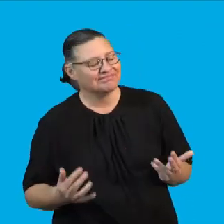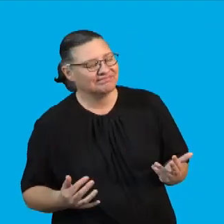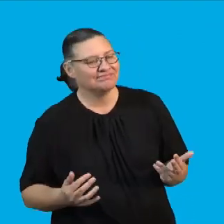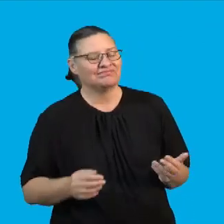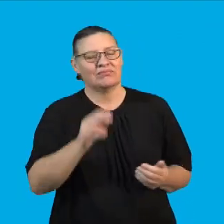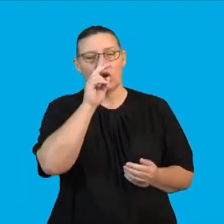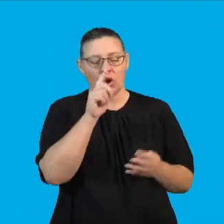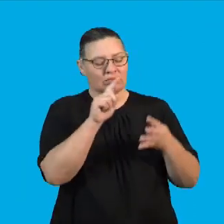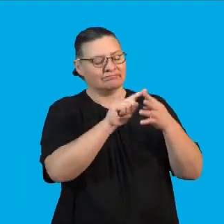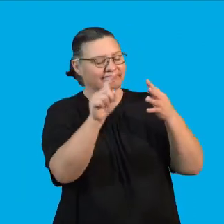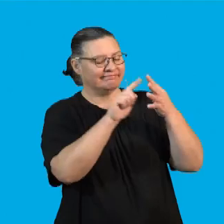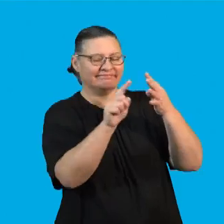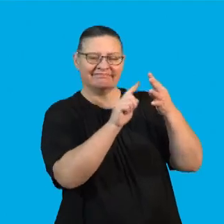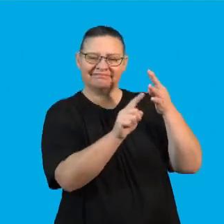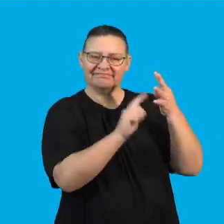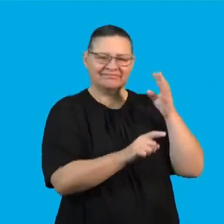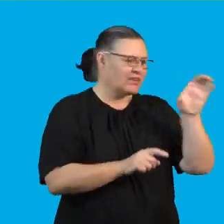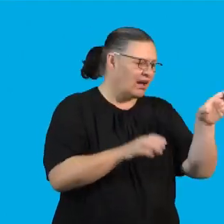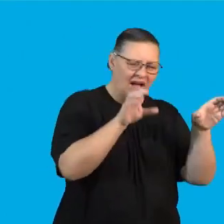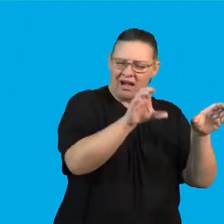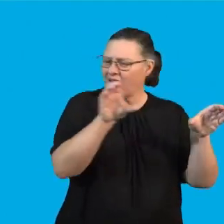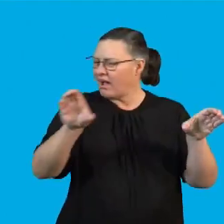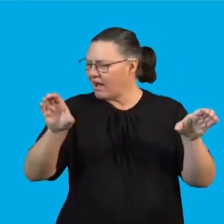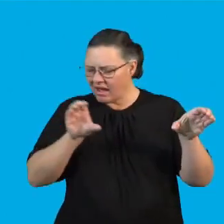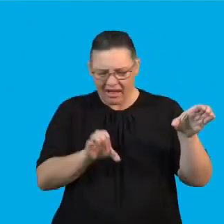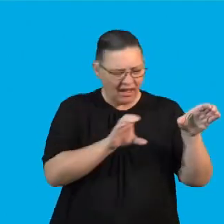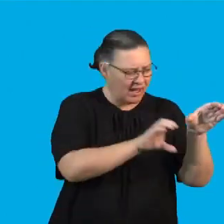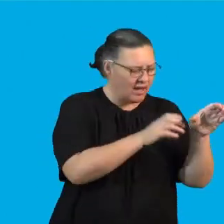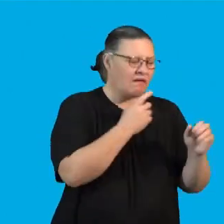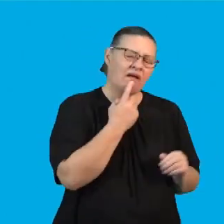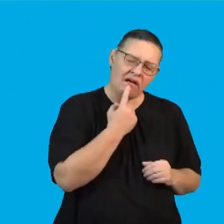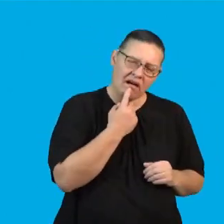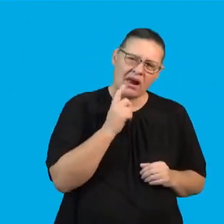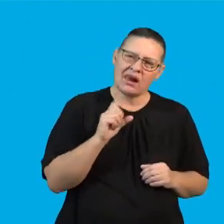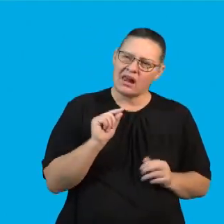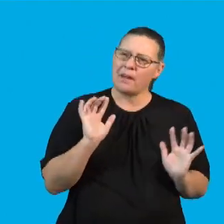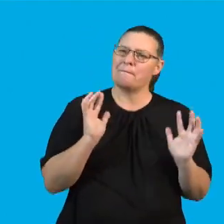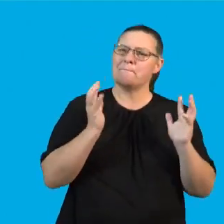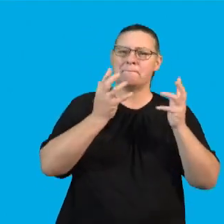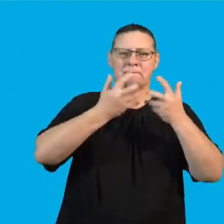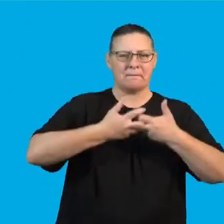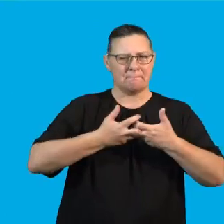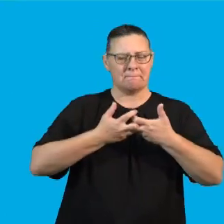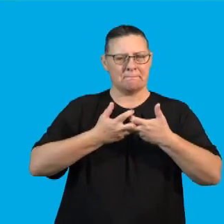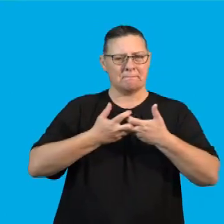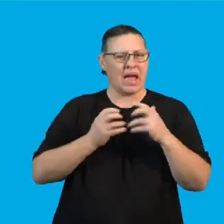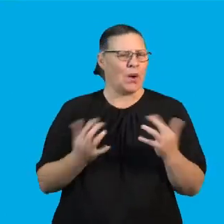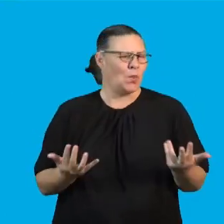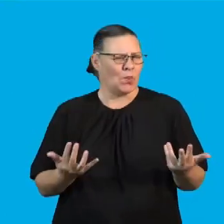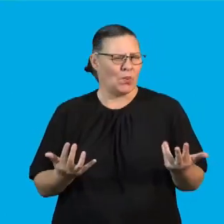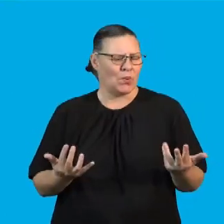So if we look at all these pieces of a puzzle, how do they fit